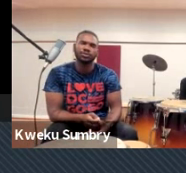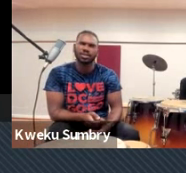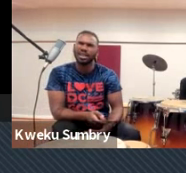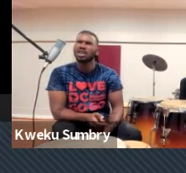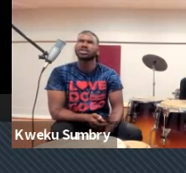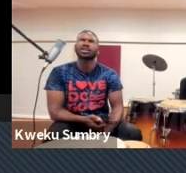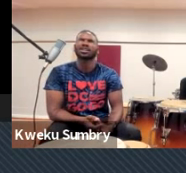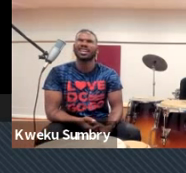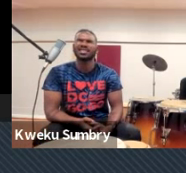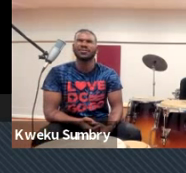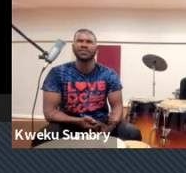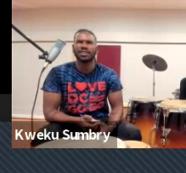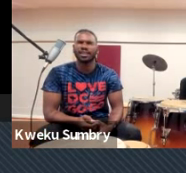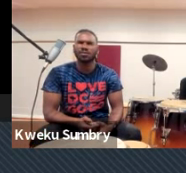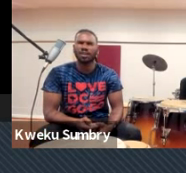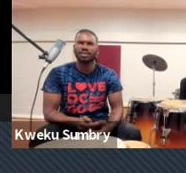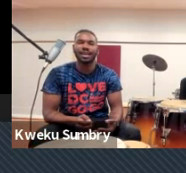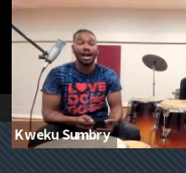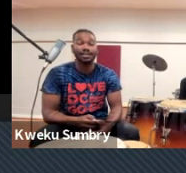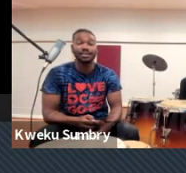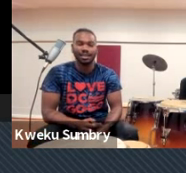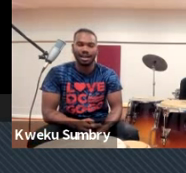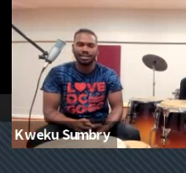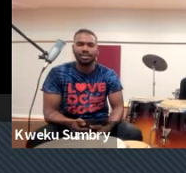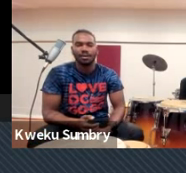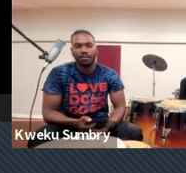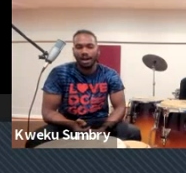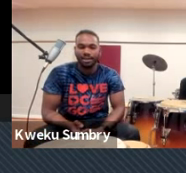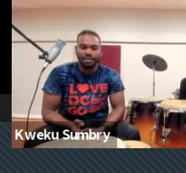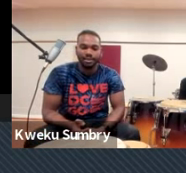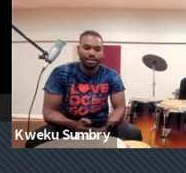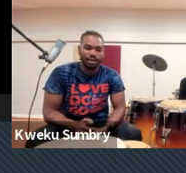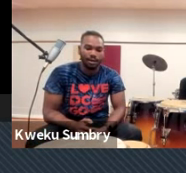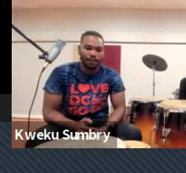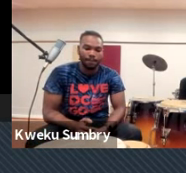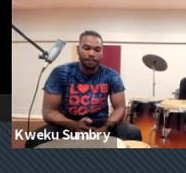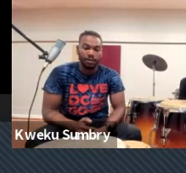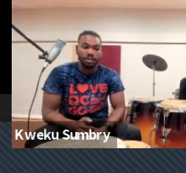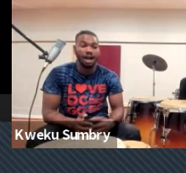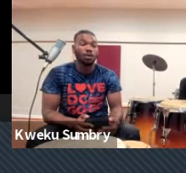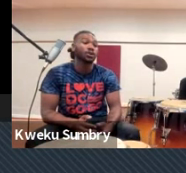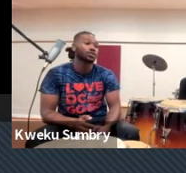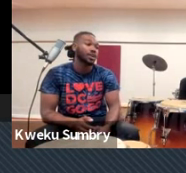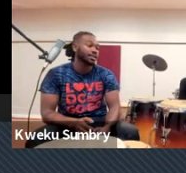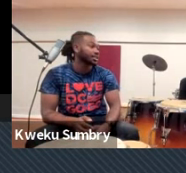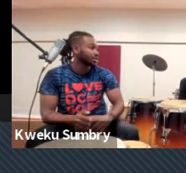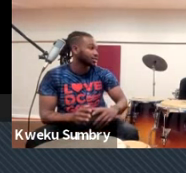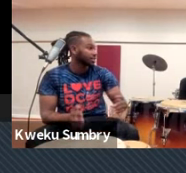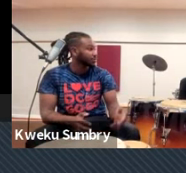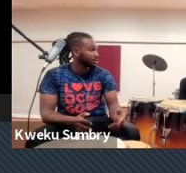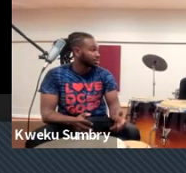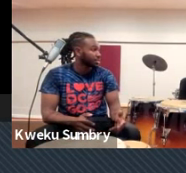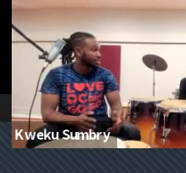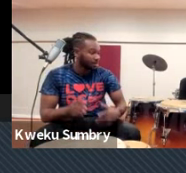is a music that started in 1958 around the docks in Ghana by the dock workers, right? They turned